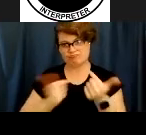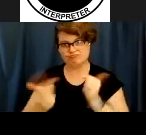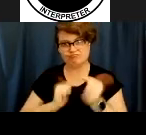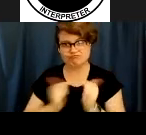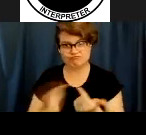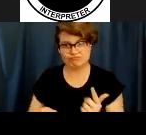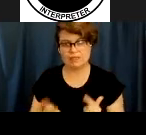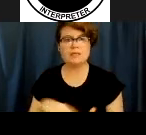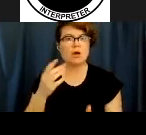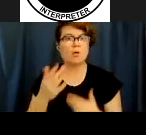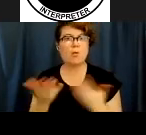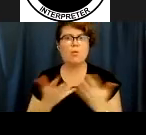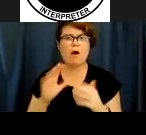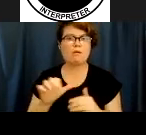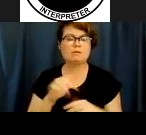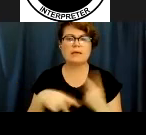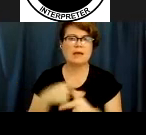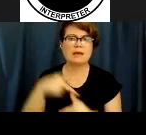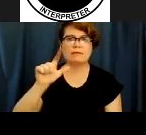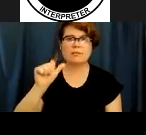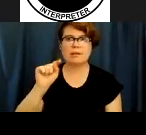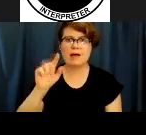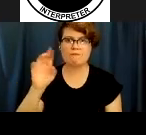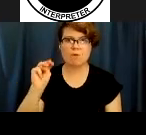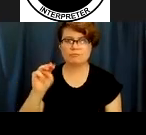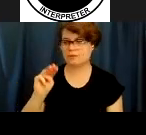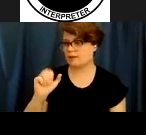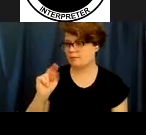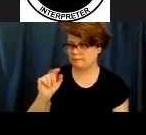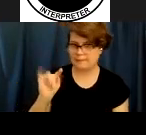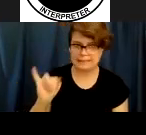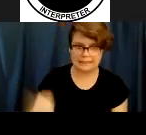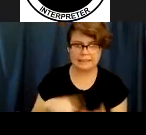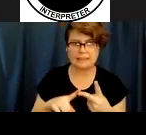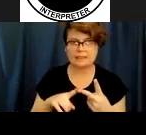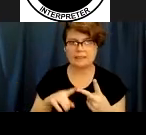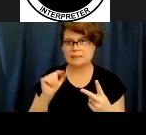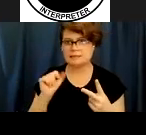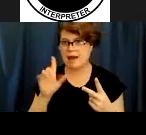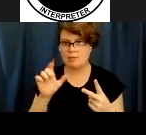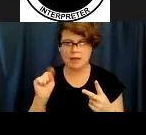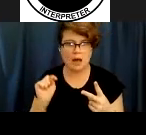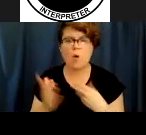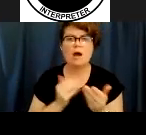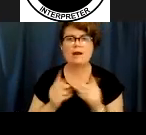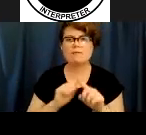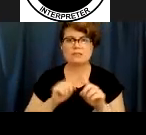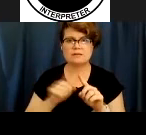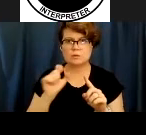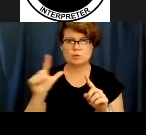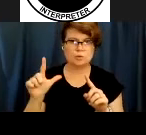it's things like Menti that we used, Padlet, there's a variety of tools and kind of online